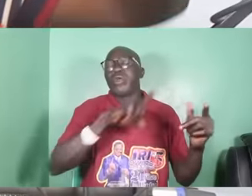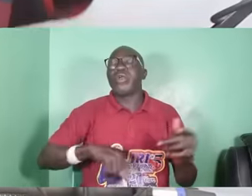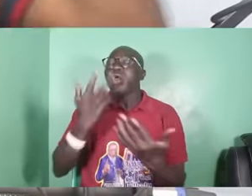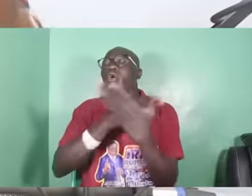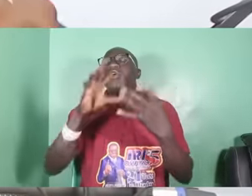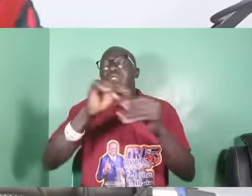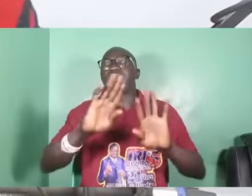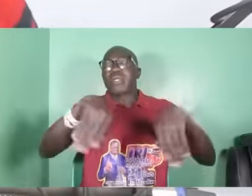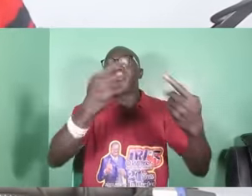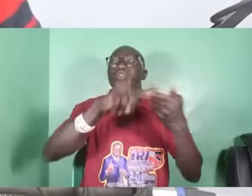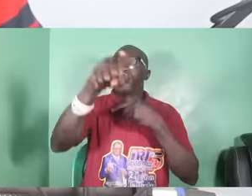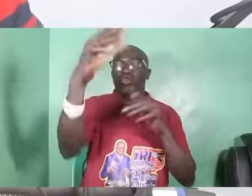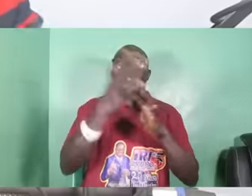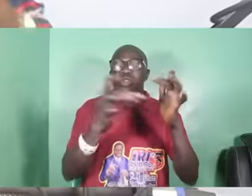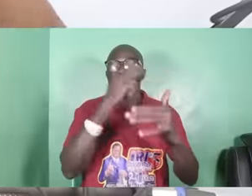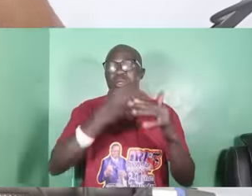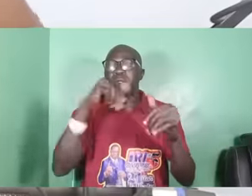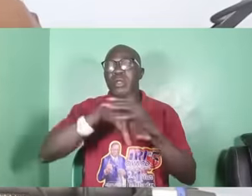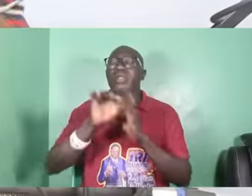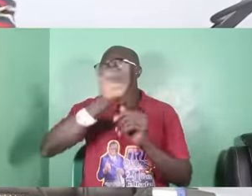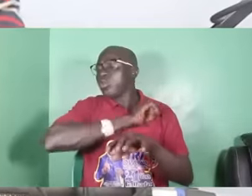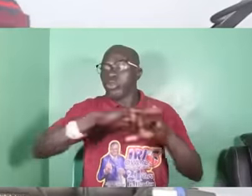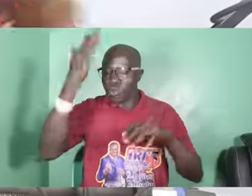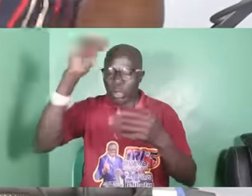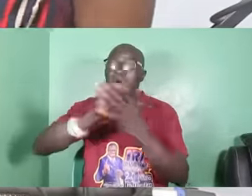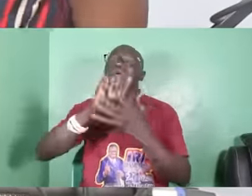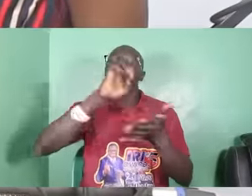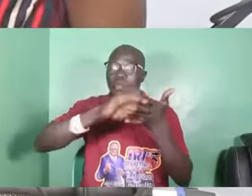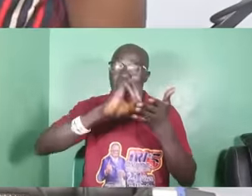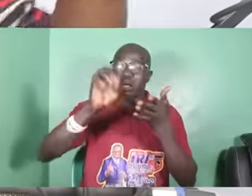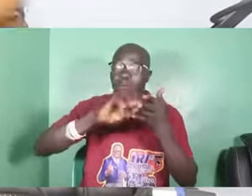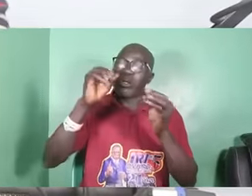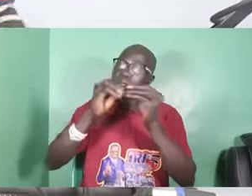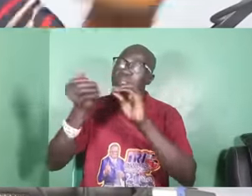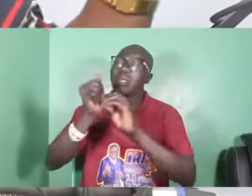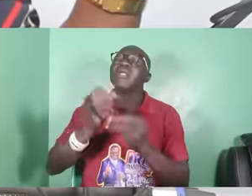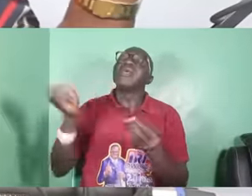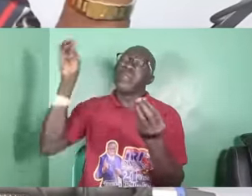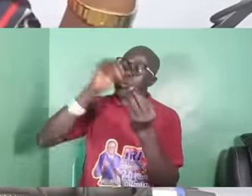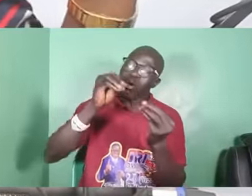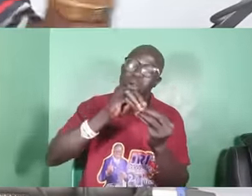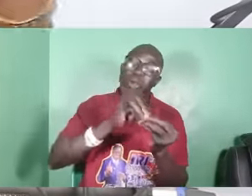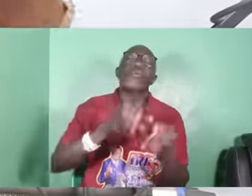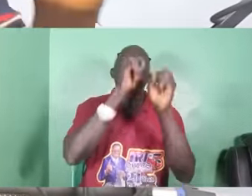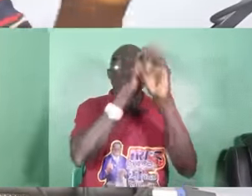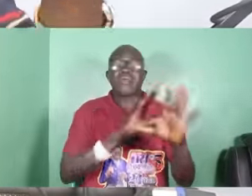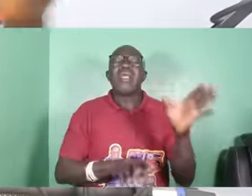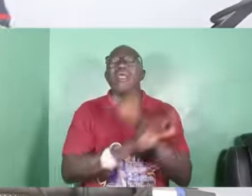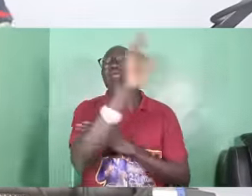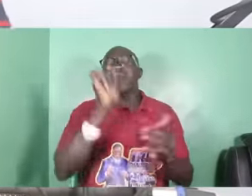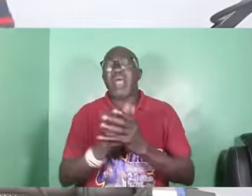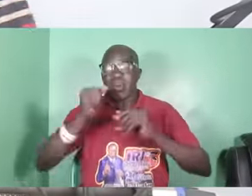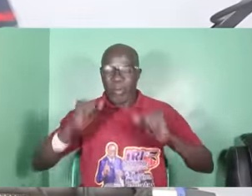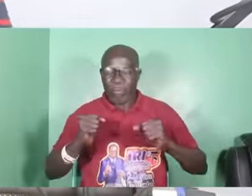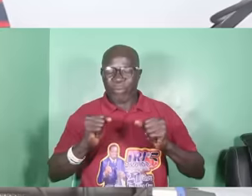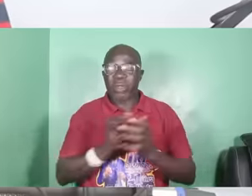beg. And my God, die. Iwọlọ mo bo se siro da pe mo da no out to calculate that we need to double portion o ba se lagbara